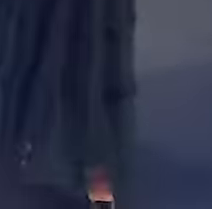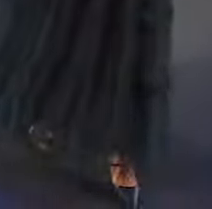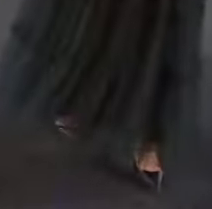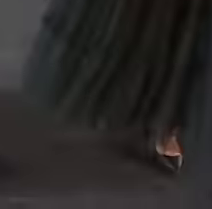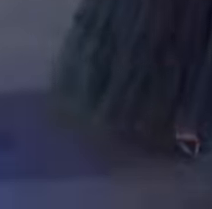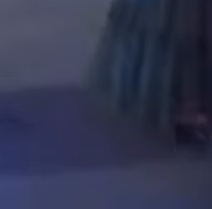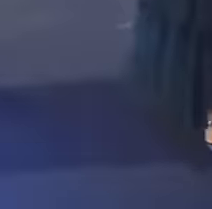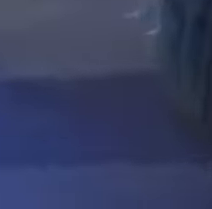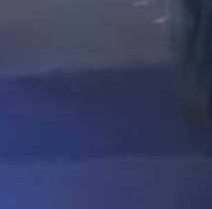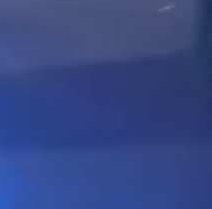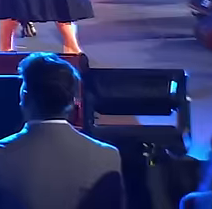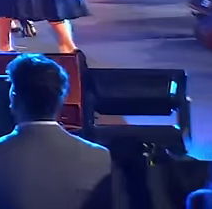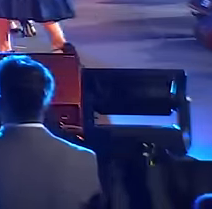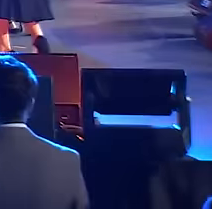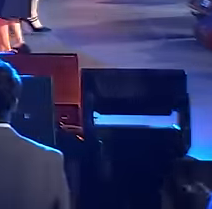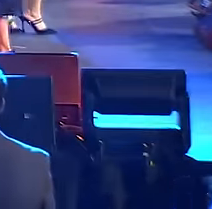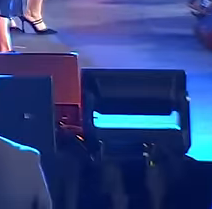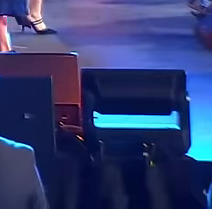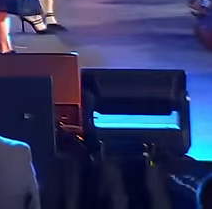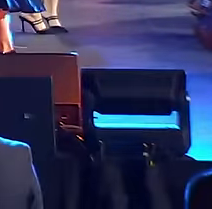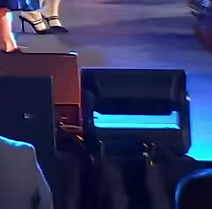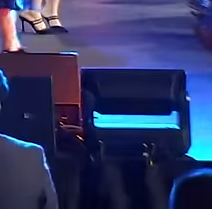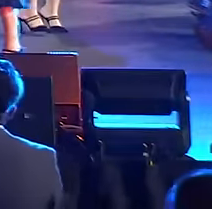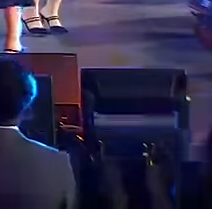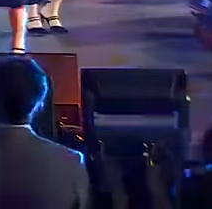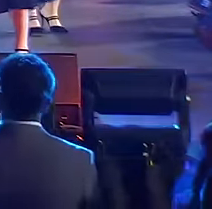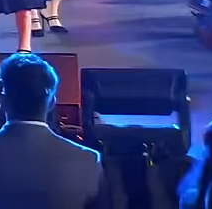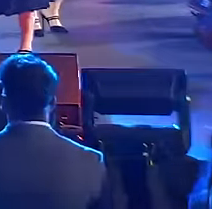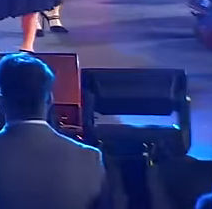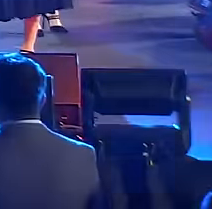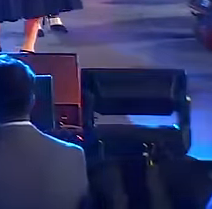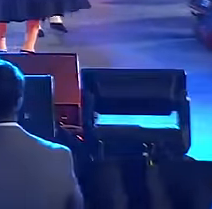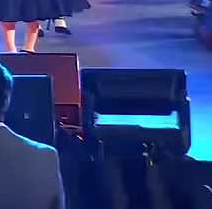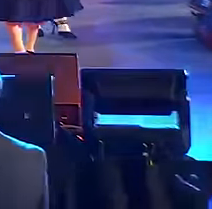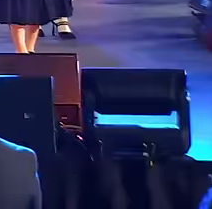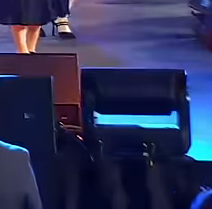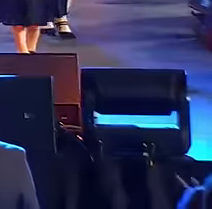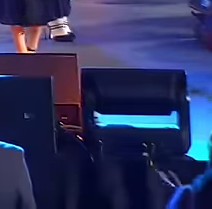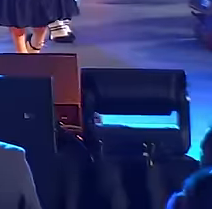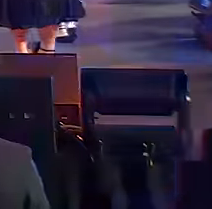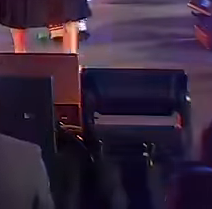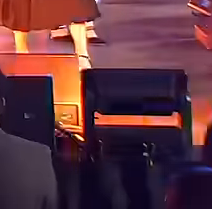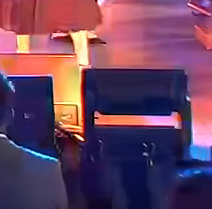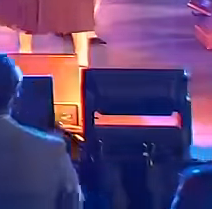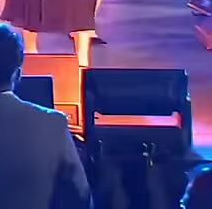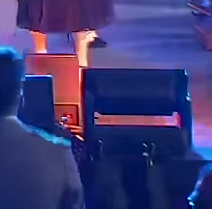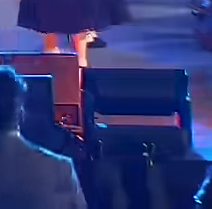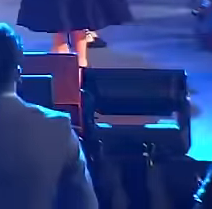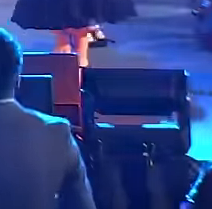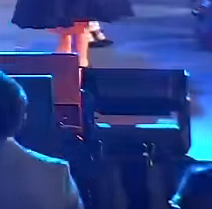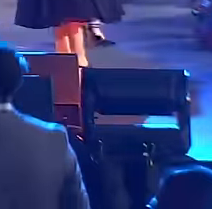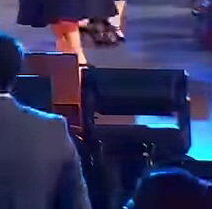Leave it there. Say joy is waiting. Joy is waiting. Everybody clap those hands. Let's go.